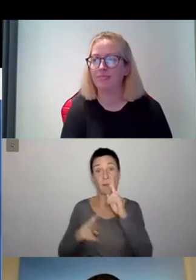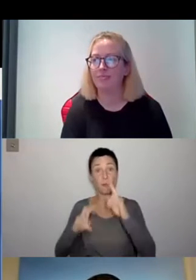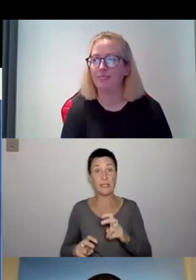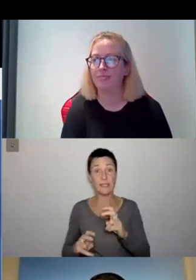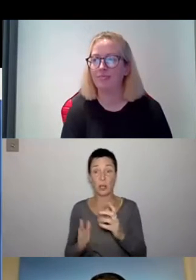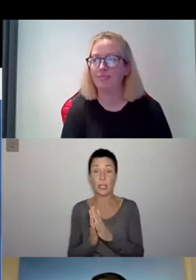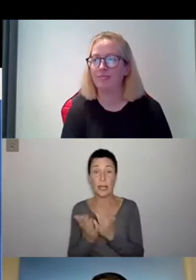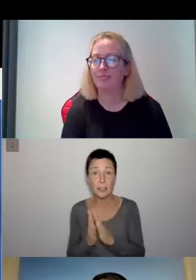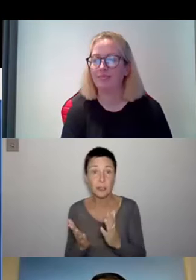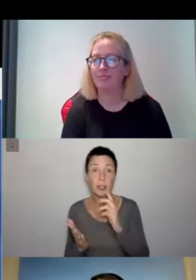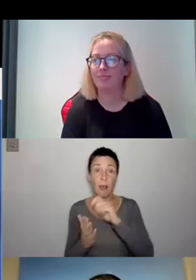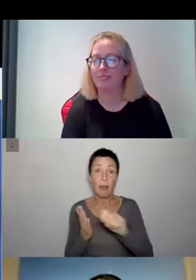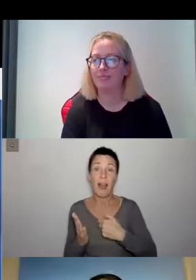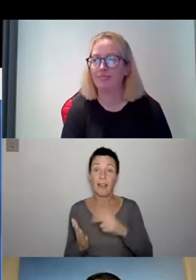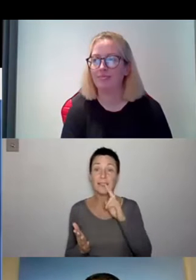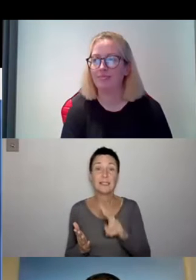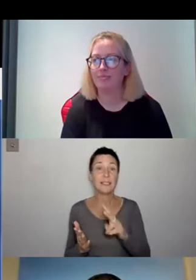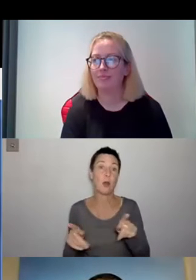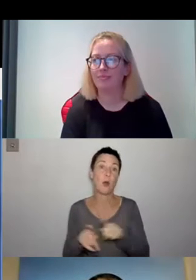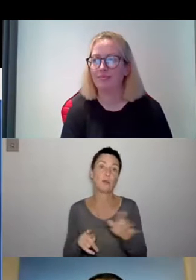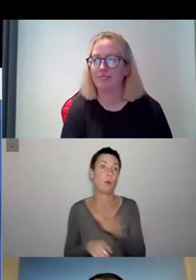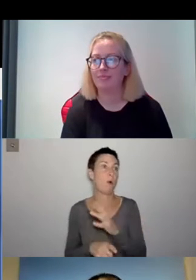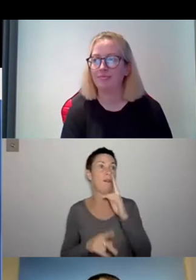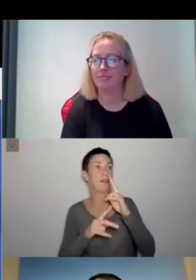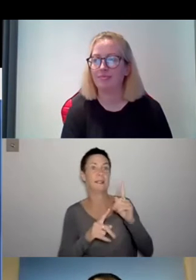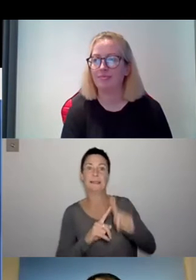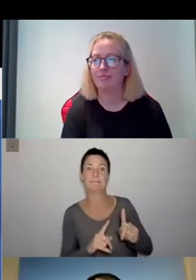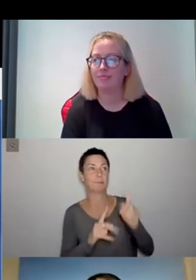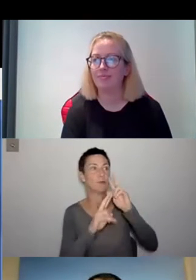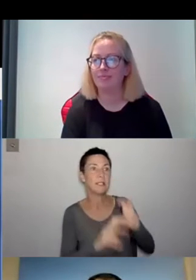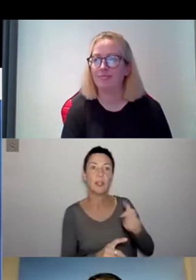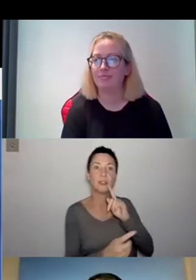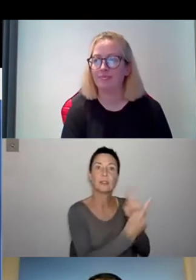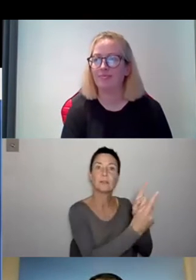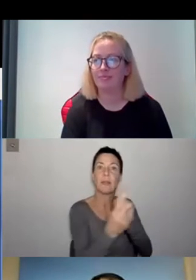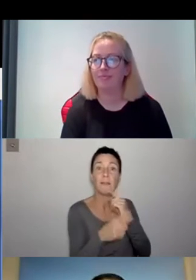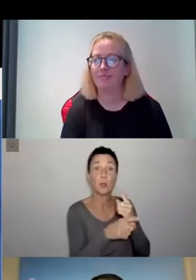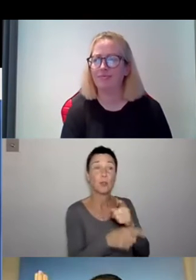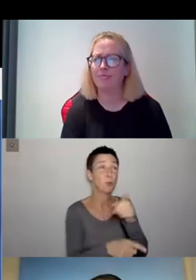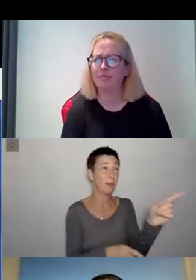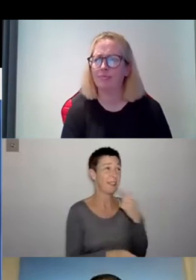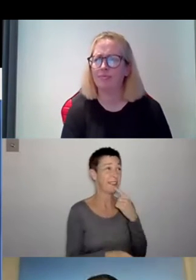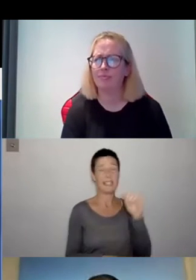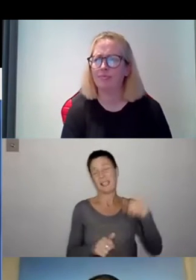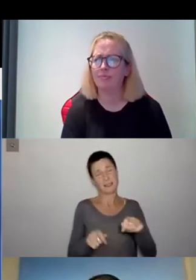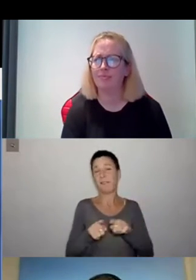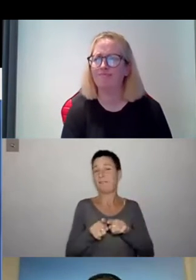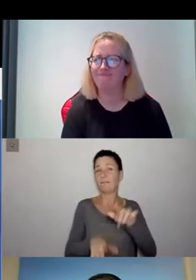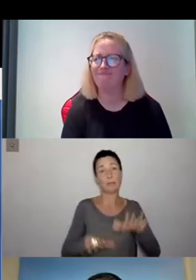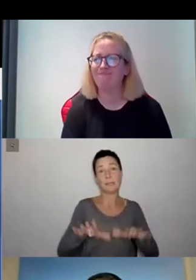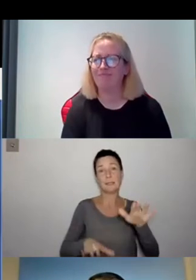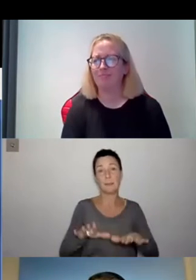all the researchers I've spoken to over at various conferences, they say, yeah, it's very, very similar. But there's more or less than,